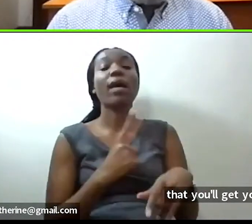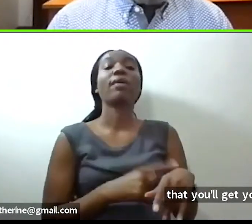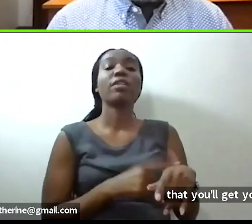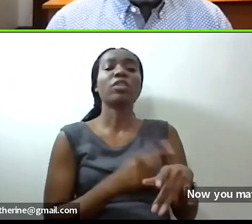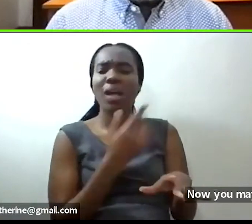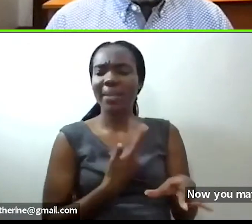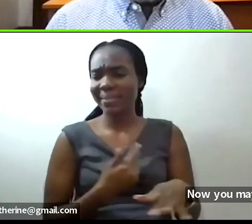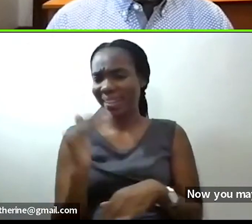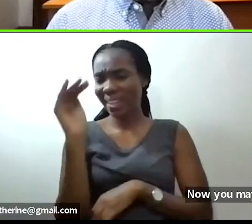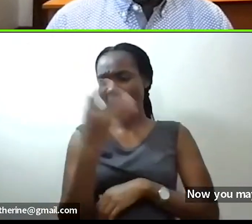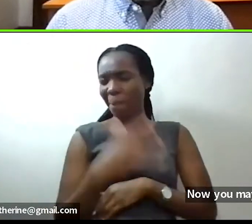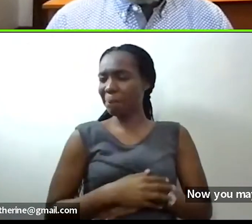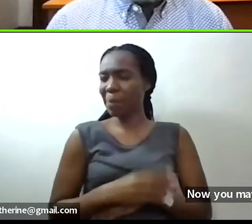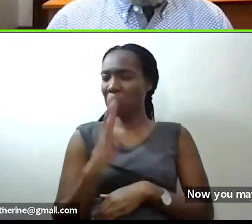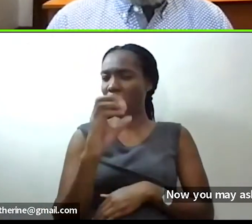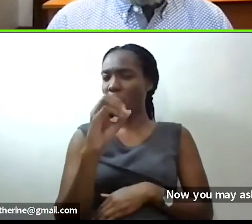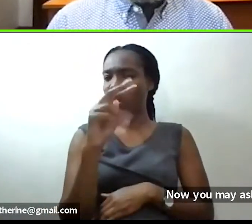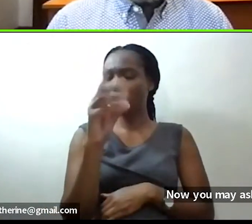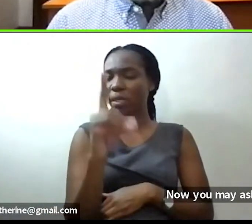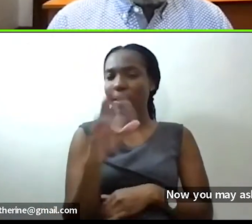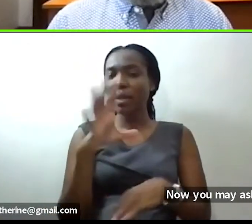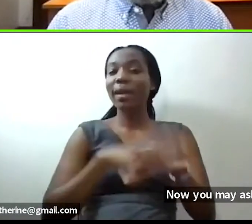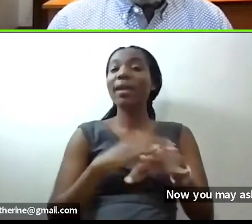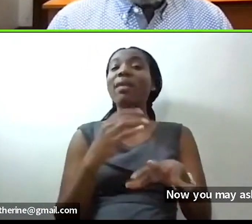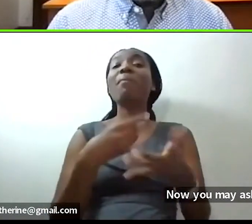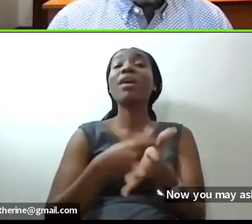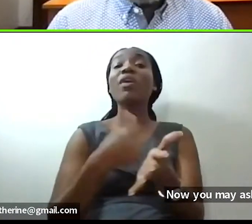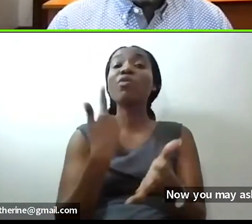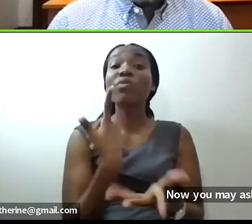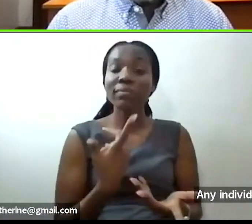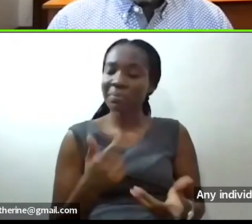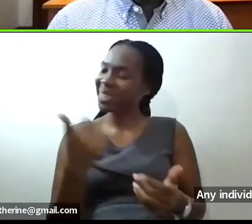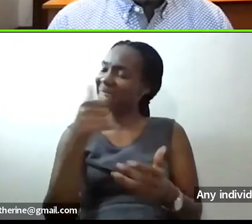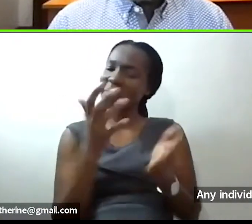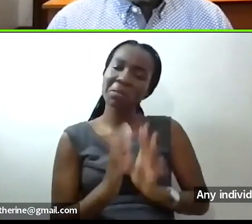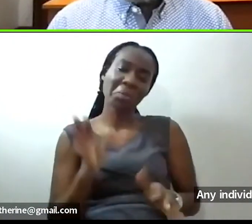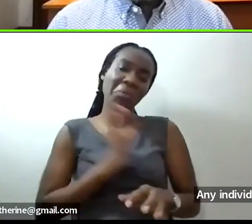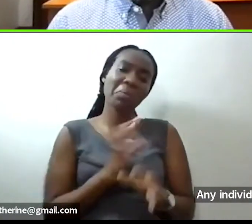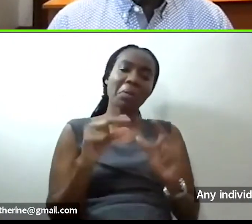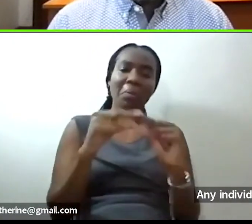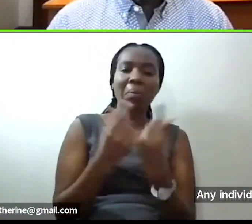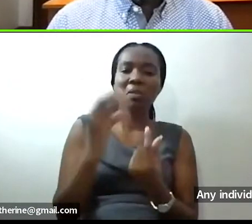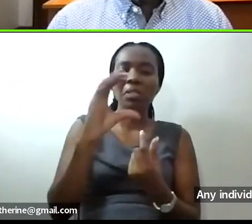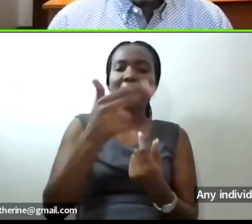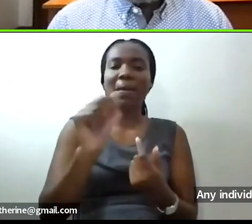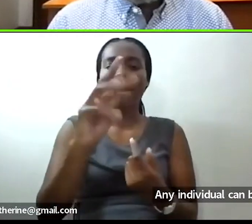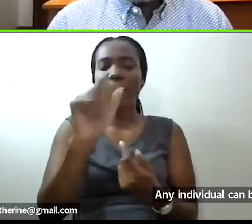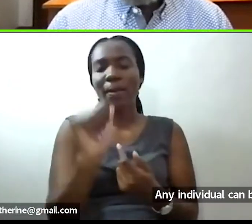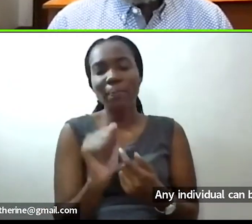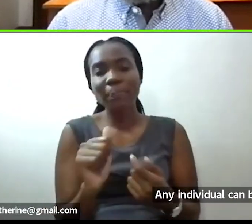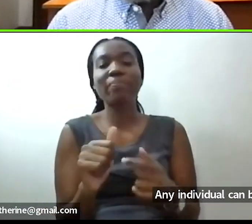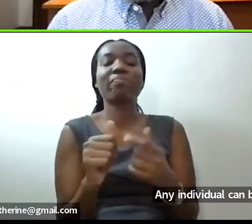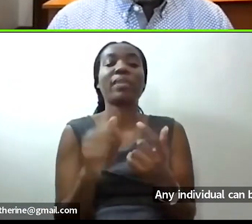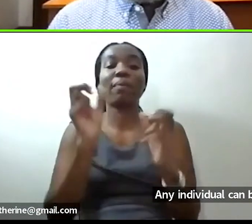bills? Any individual can buy. Corporate society, women groups, chamas, they can put their money into these